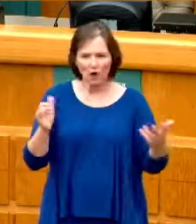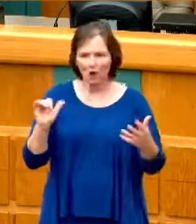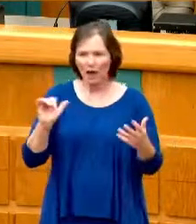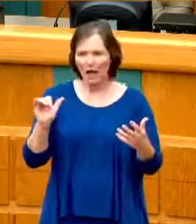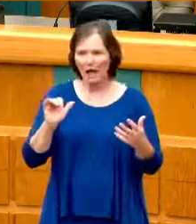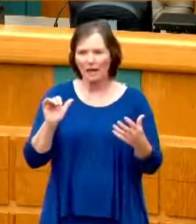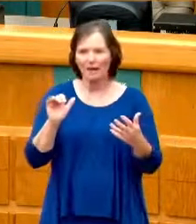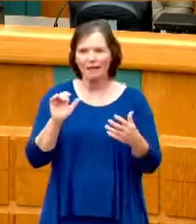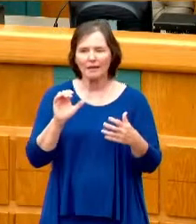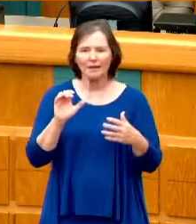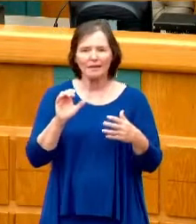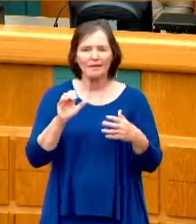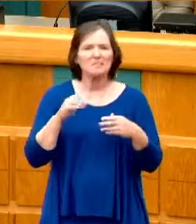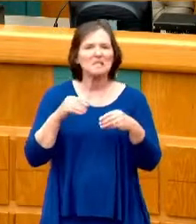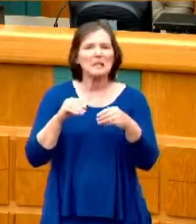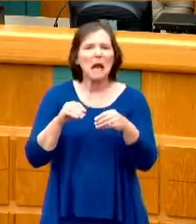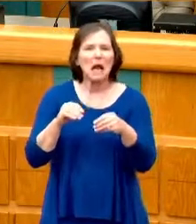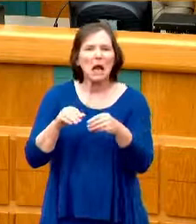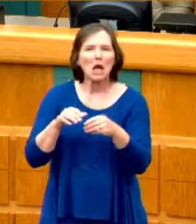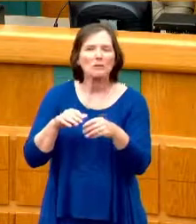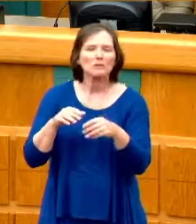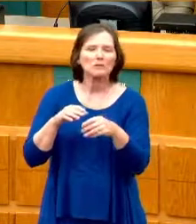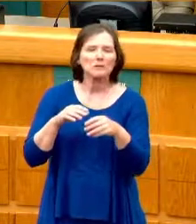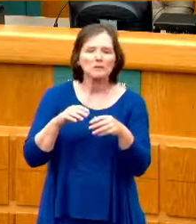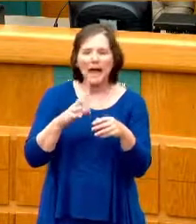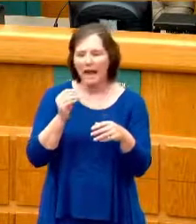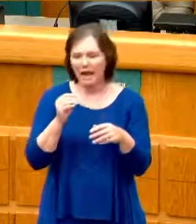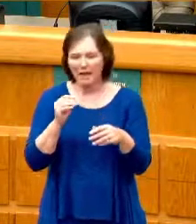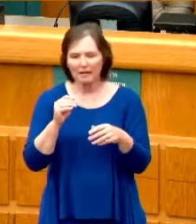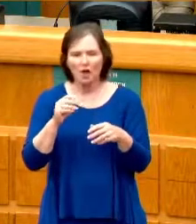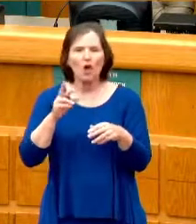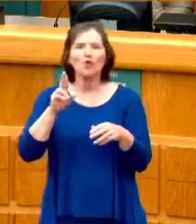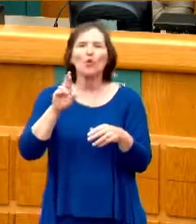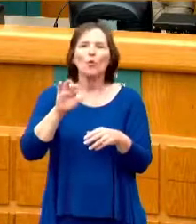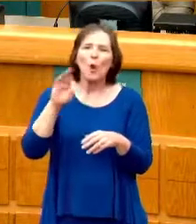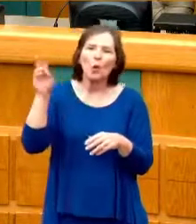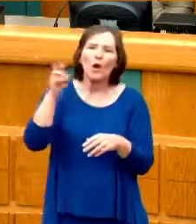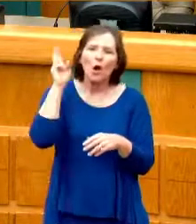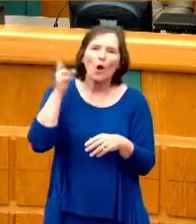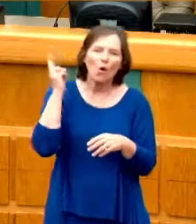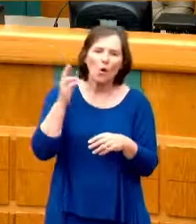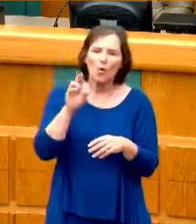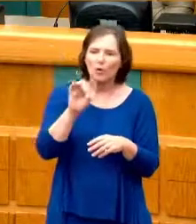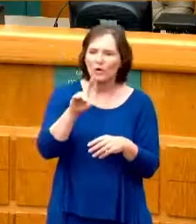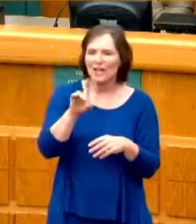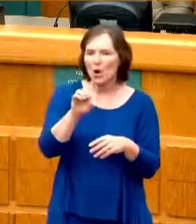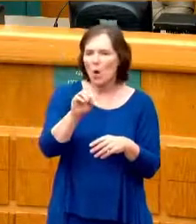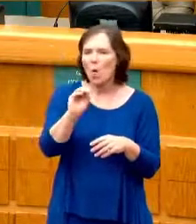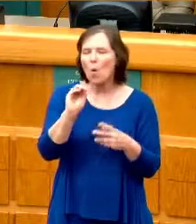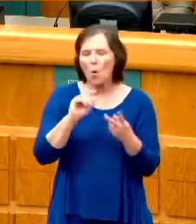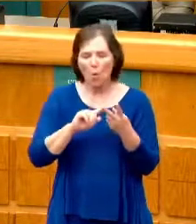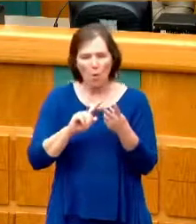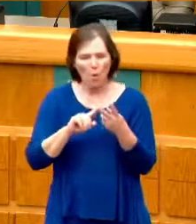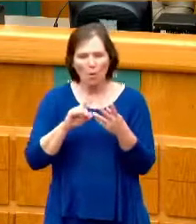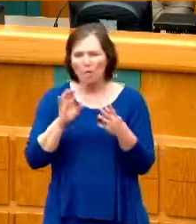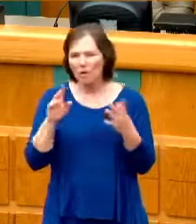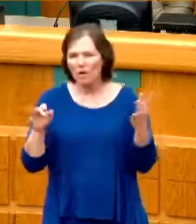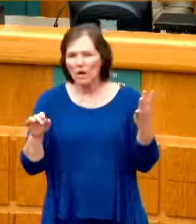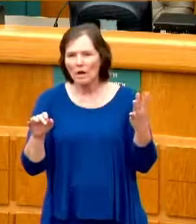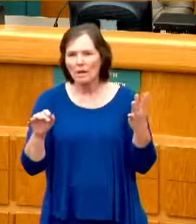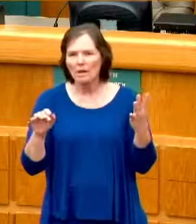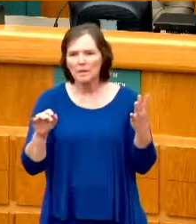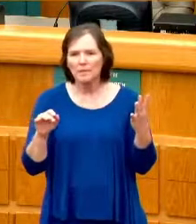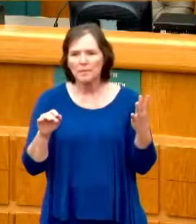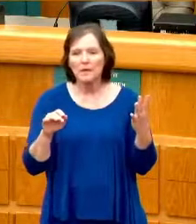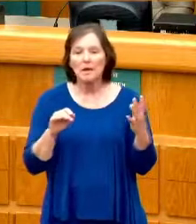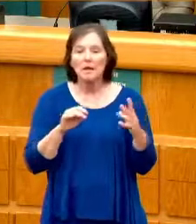to American Bank Center for concerts and rodeos and Islander basketball games. But you aren't going to either the fairgrounds or the